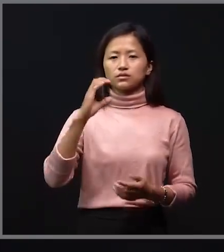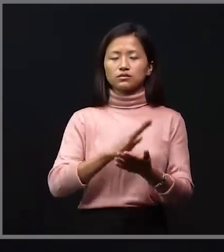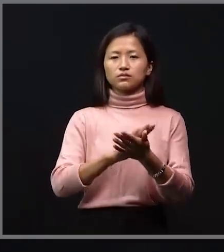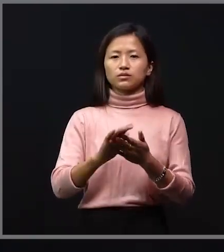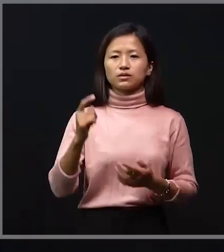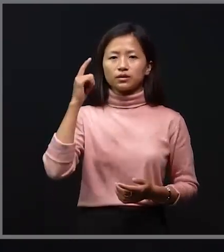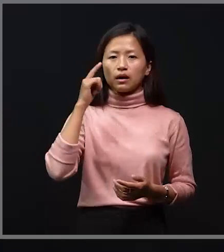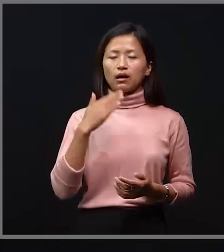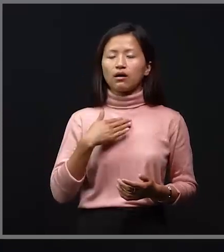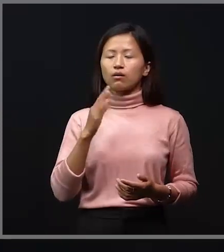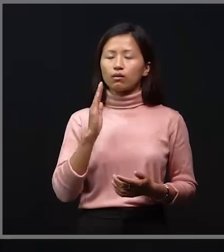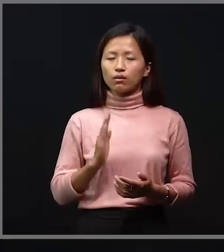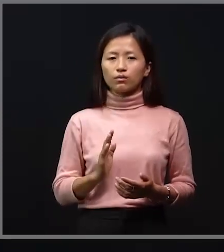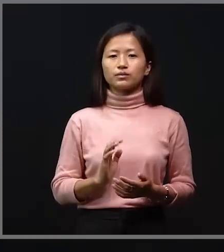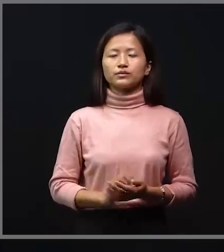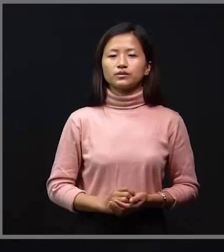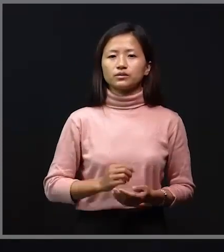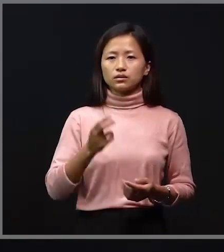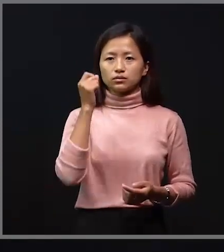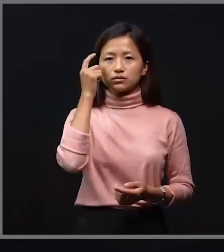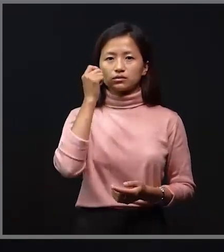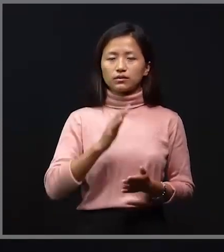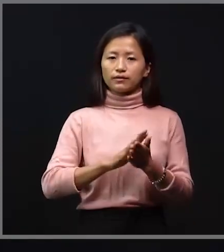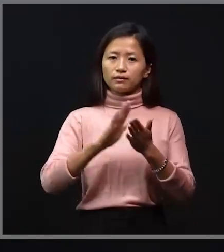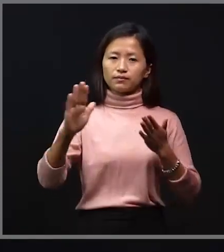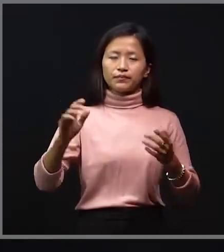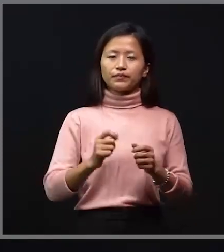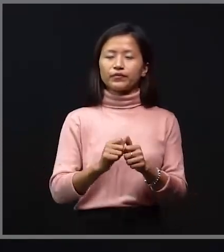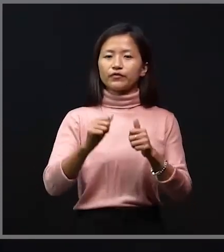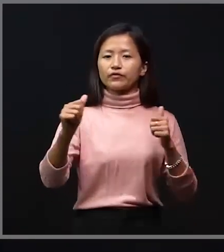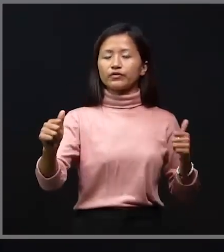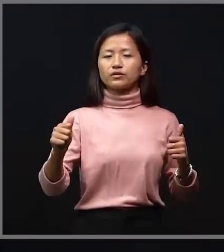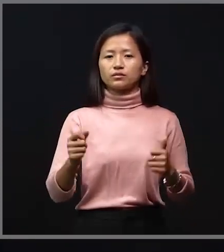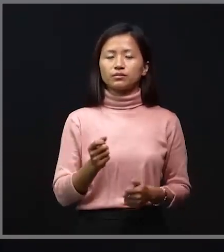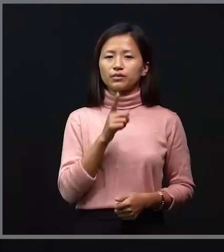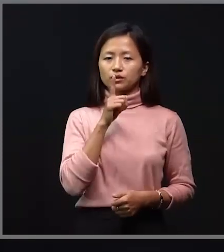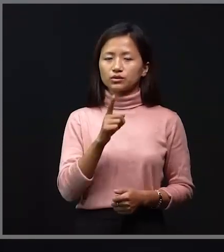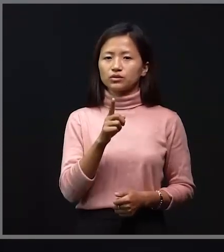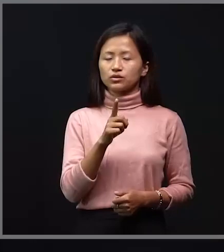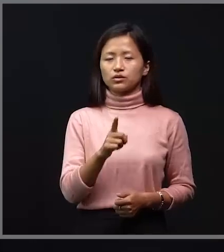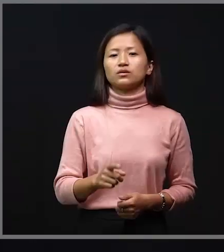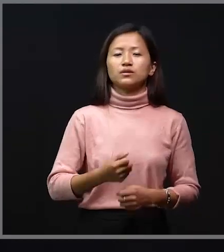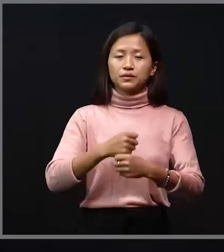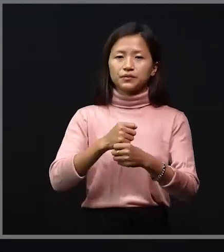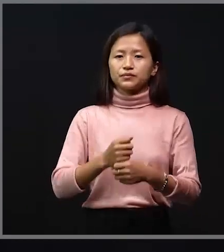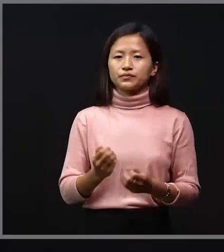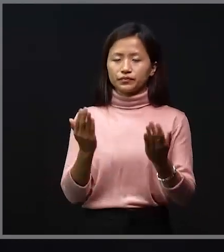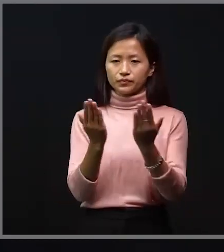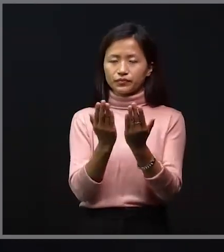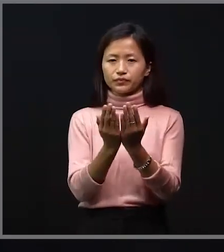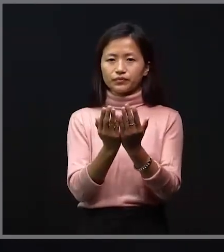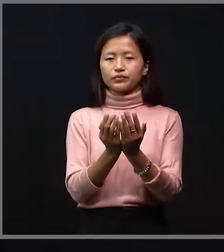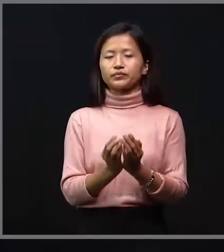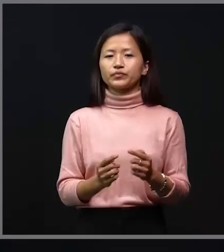I hope you have understood that far. As always, okay, please make sure you read your textbook. Read